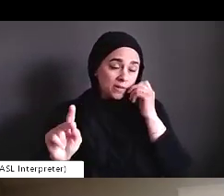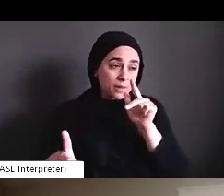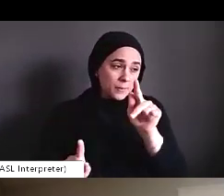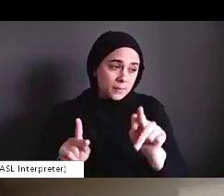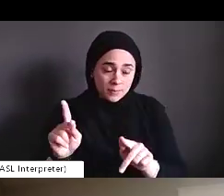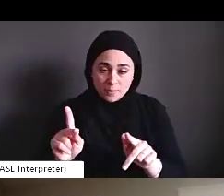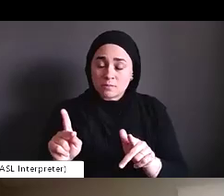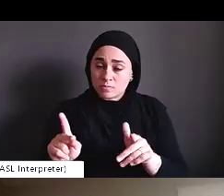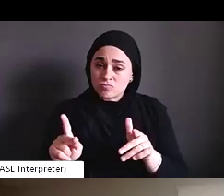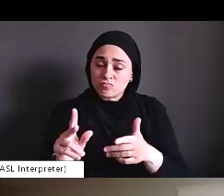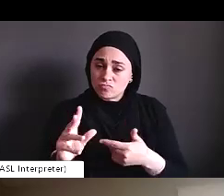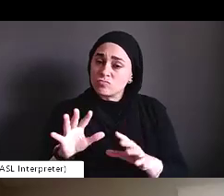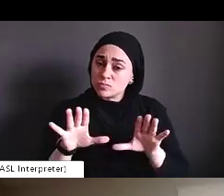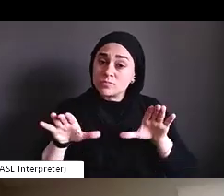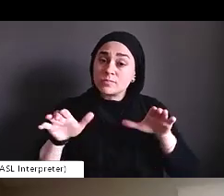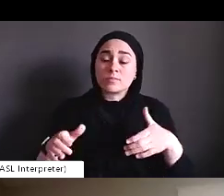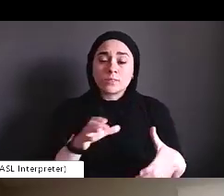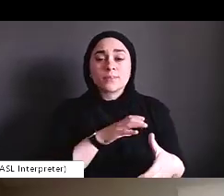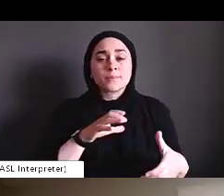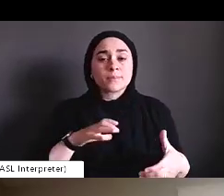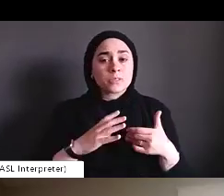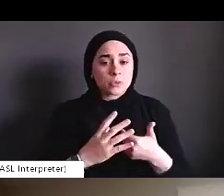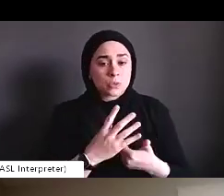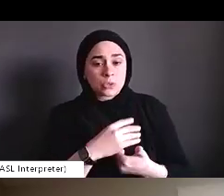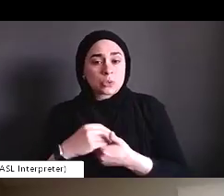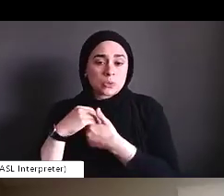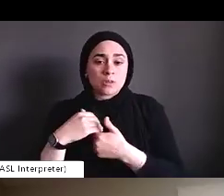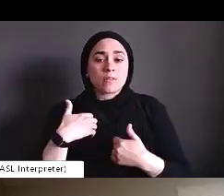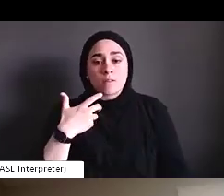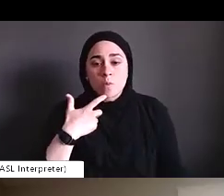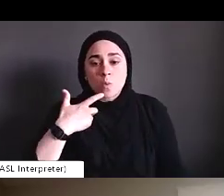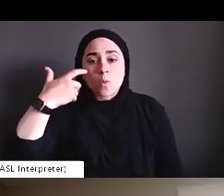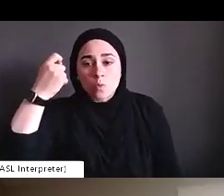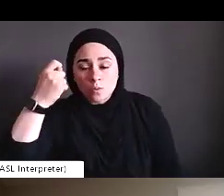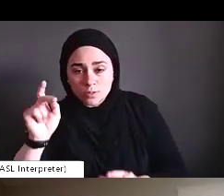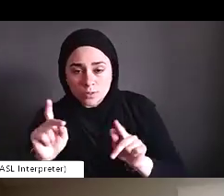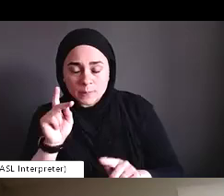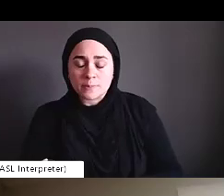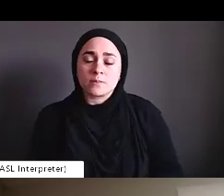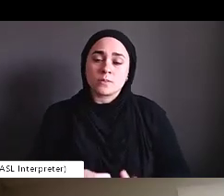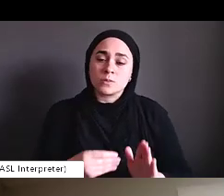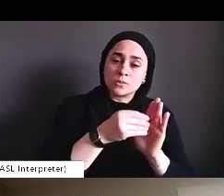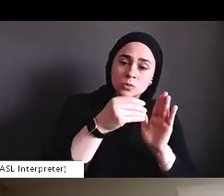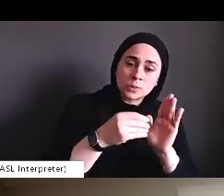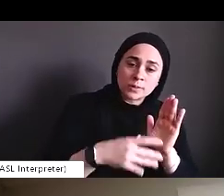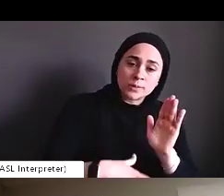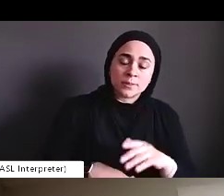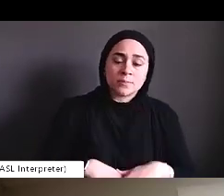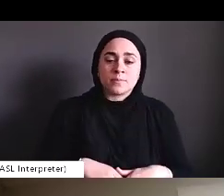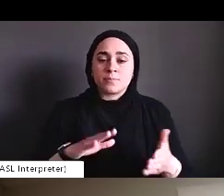inclusive committee. We have older persons, we have students, we have